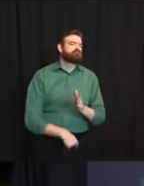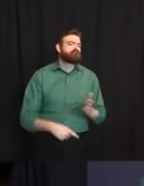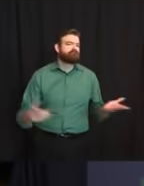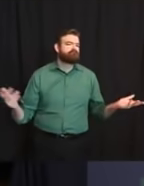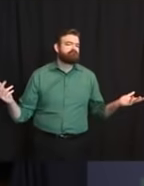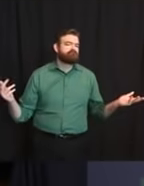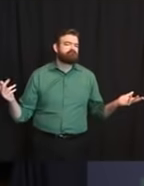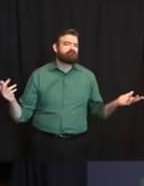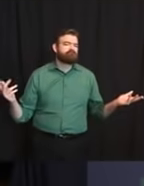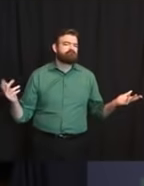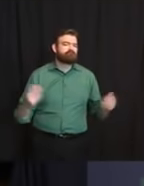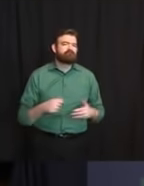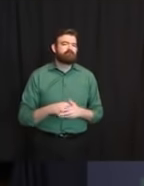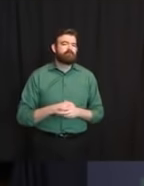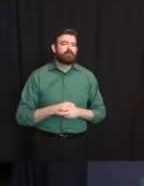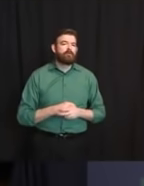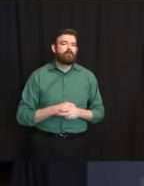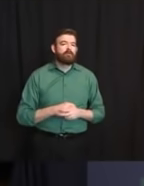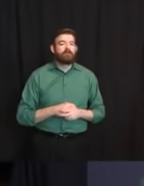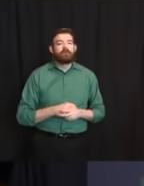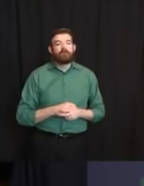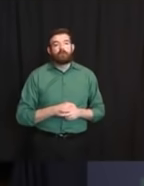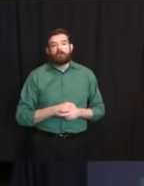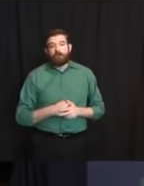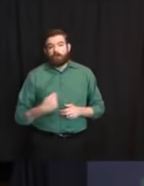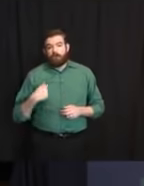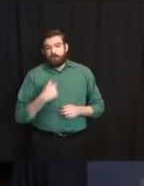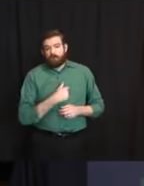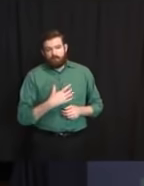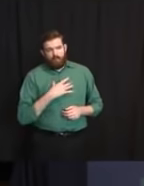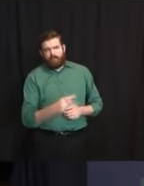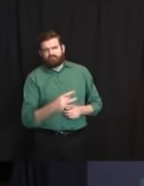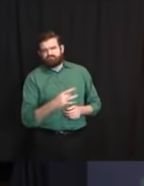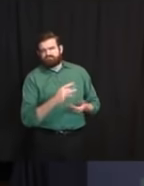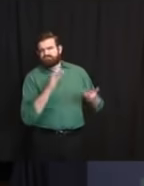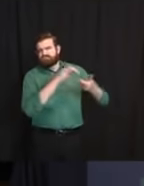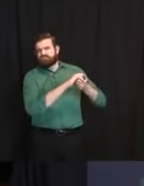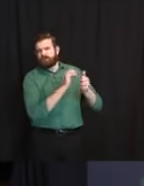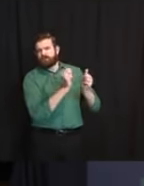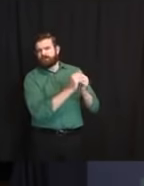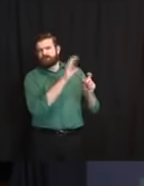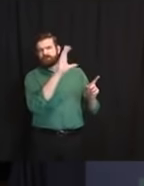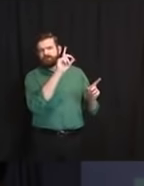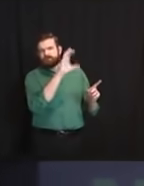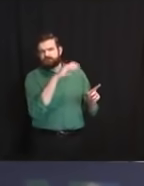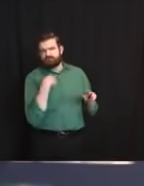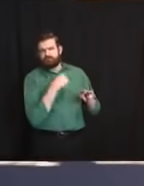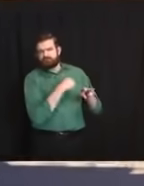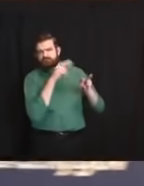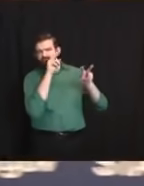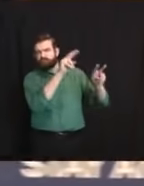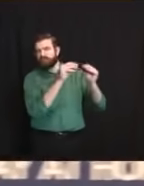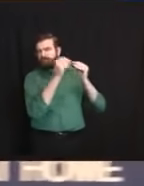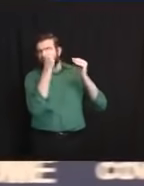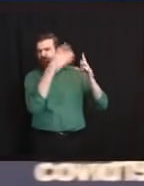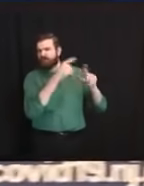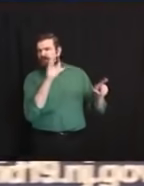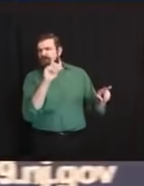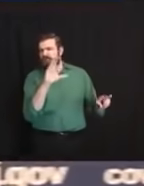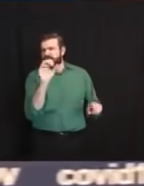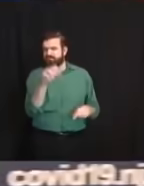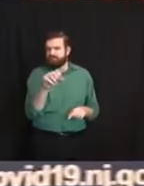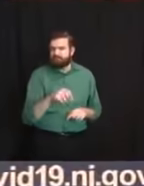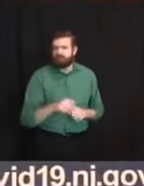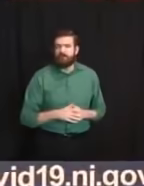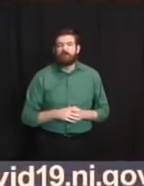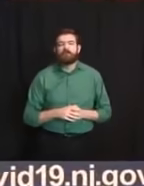certainly we like to work with them and work well with them and look forward to getting more information yet. I think we still owe one answer on the breakout